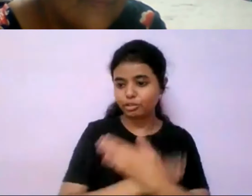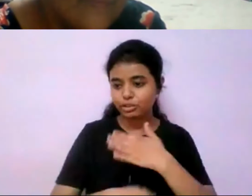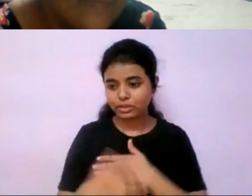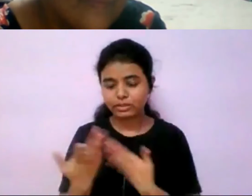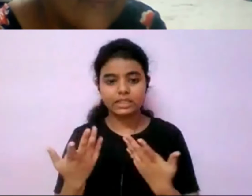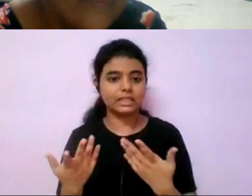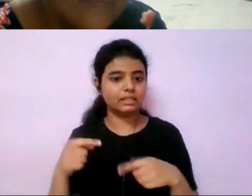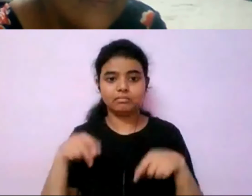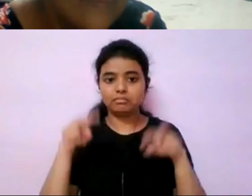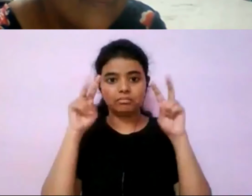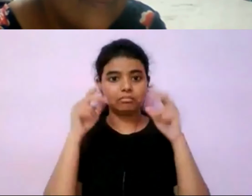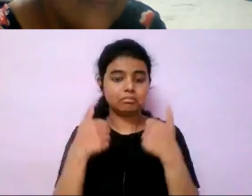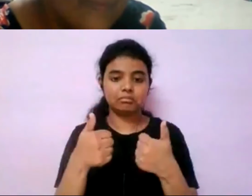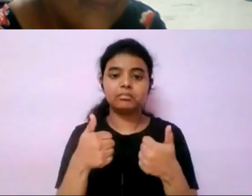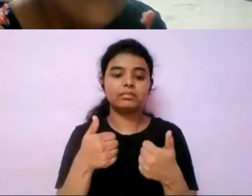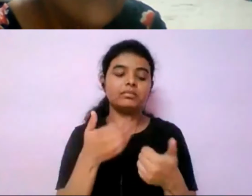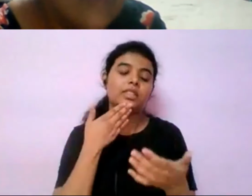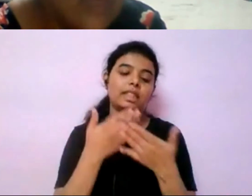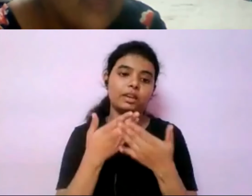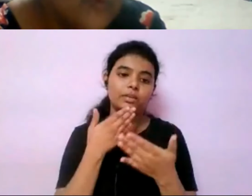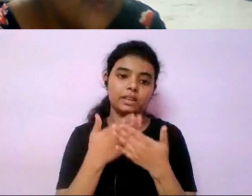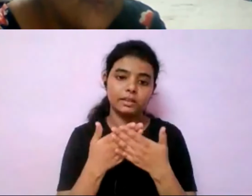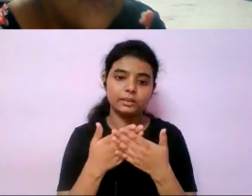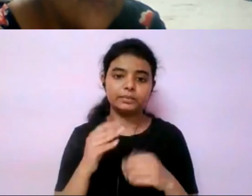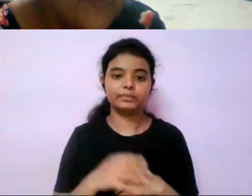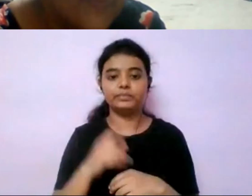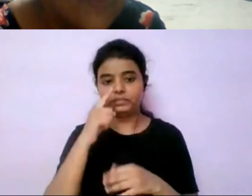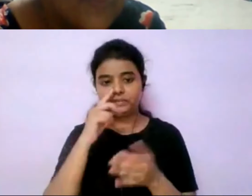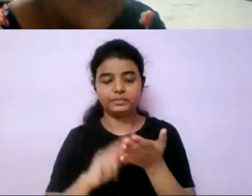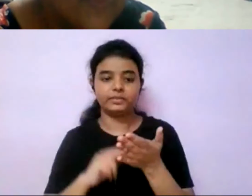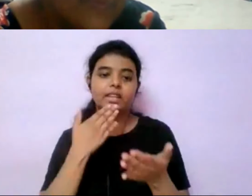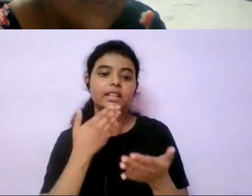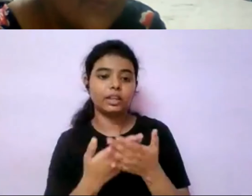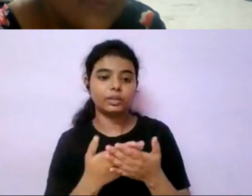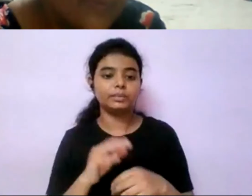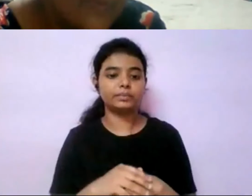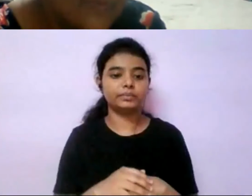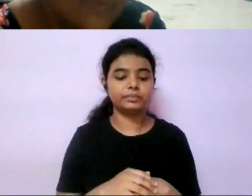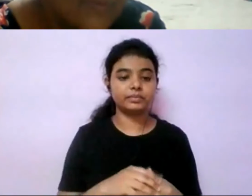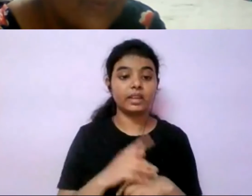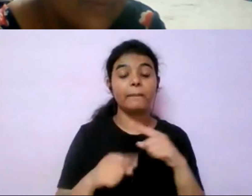the day. Thank you. Thank you so much. Thank you. And a big thank you to the